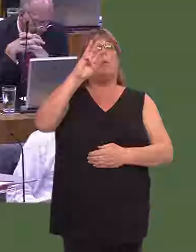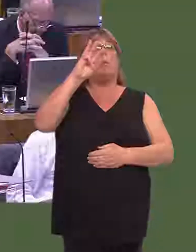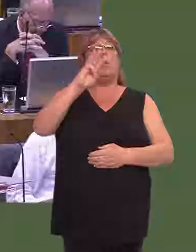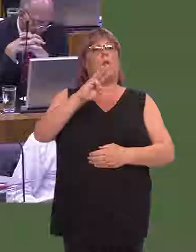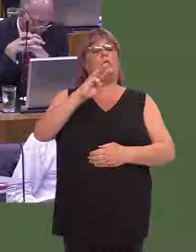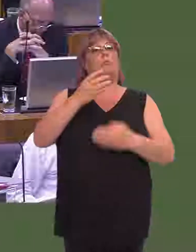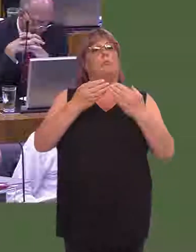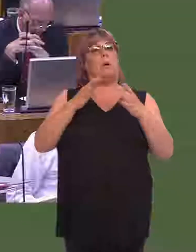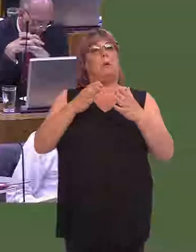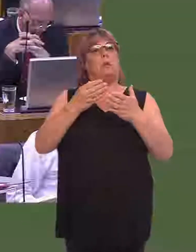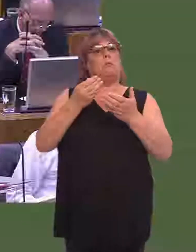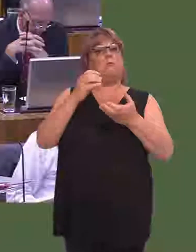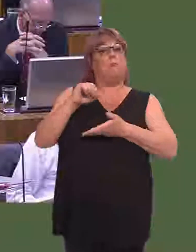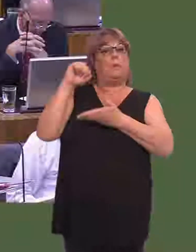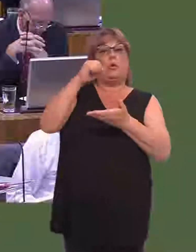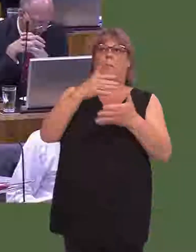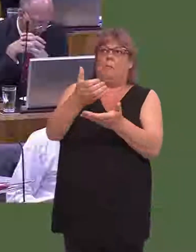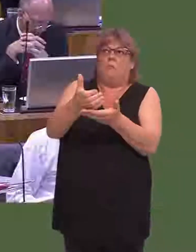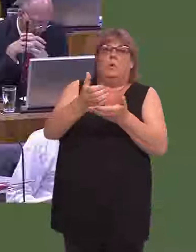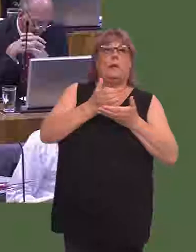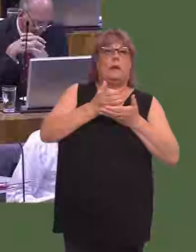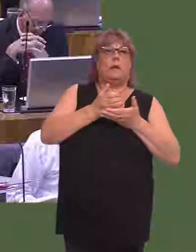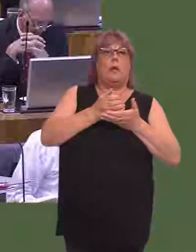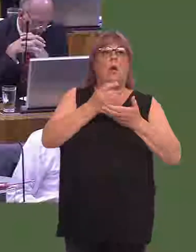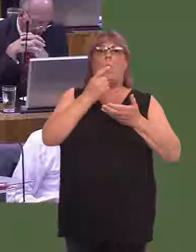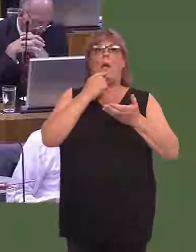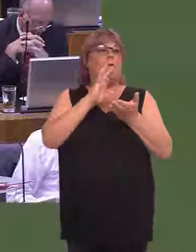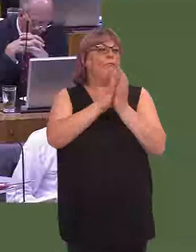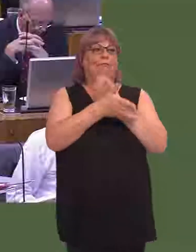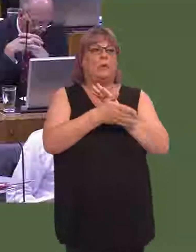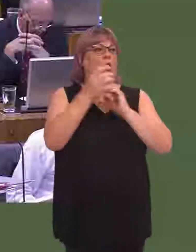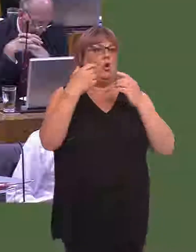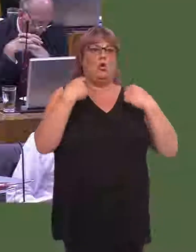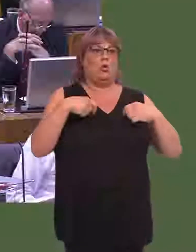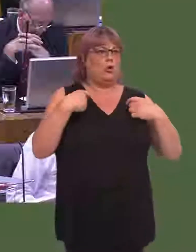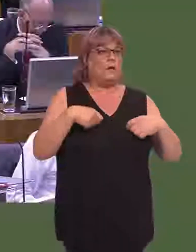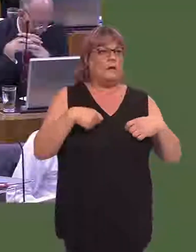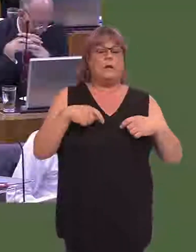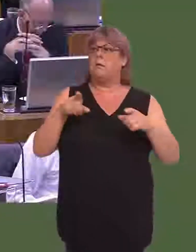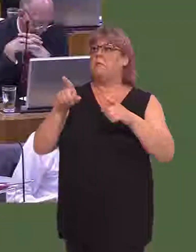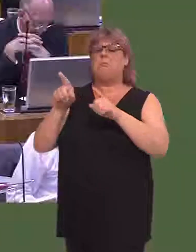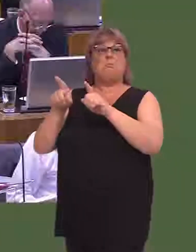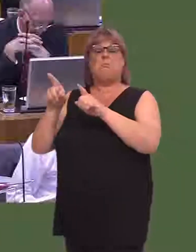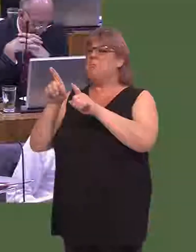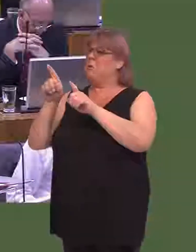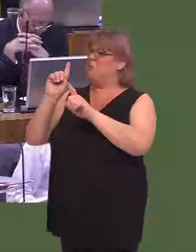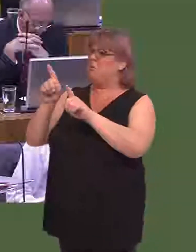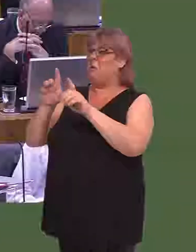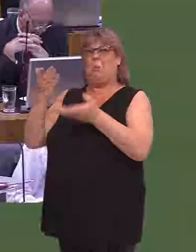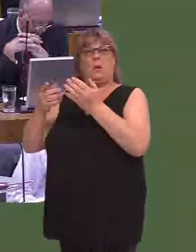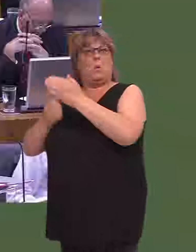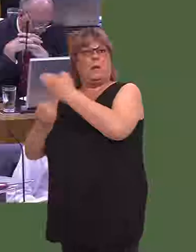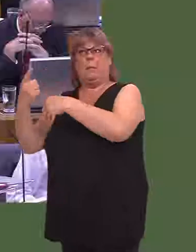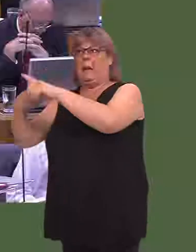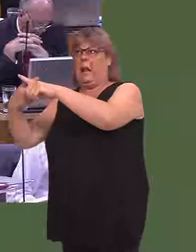Welsh Public Services budget. Local government in Wales is far better financed than is the case in England. We haven't seen the destruction of social services that is happening under a Tory